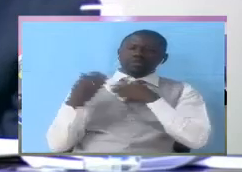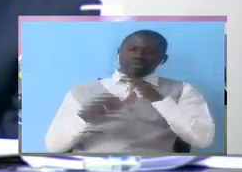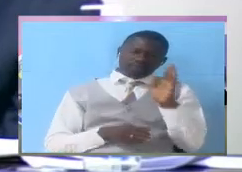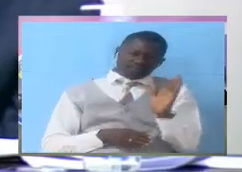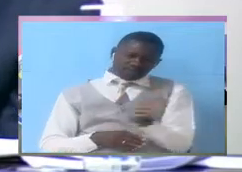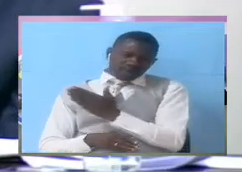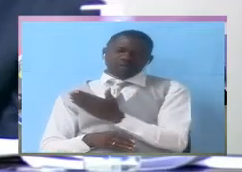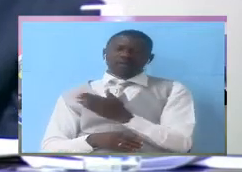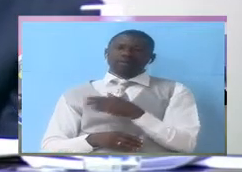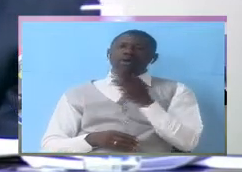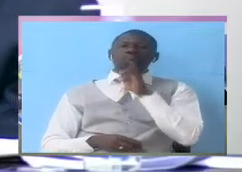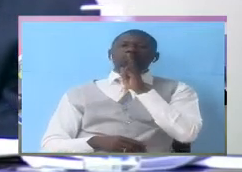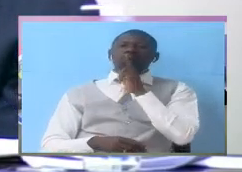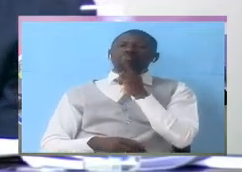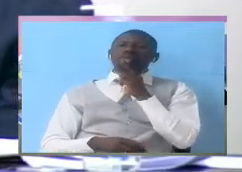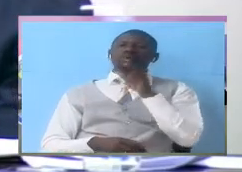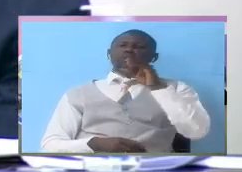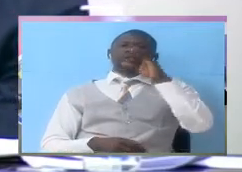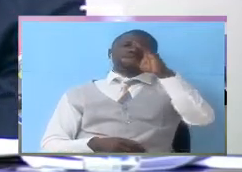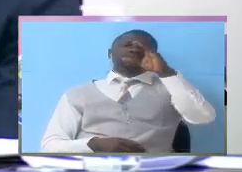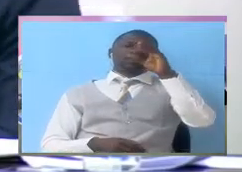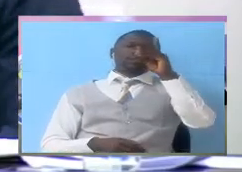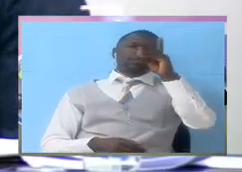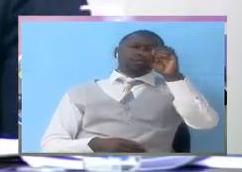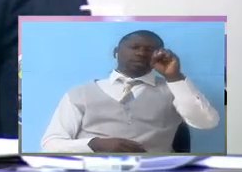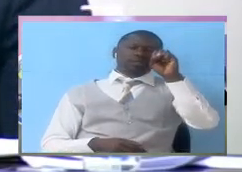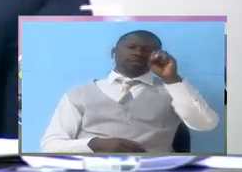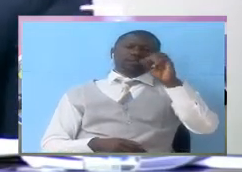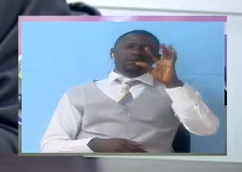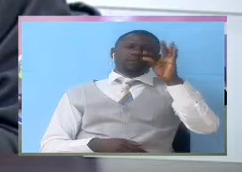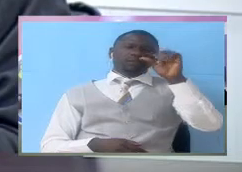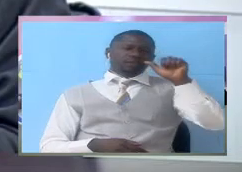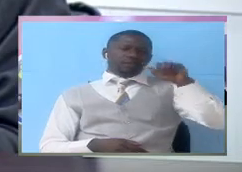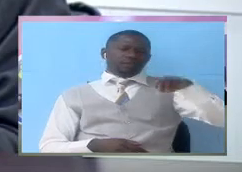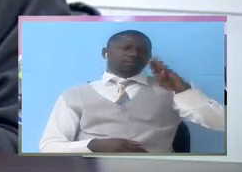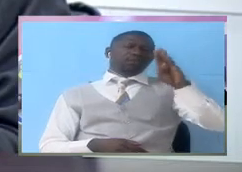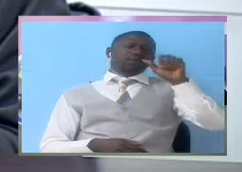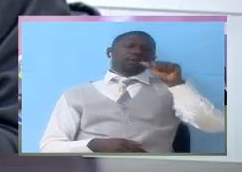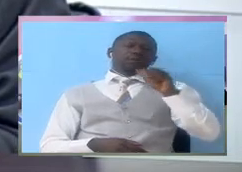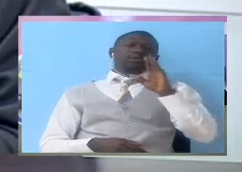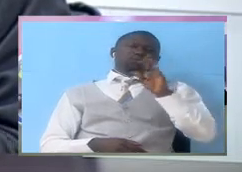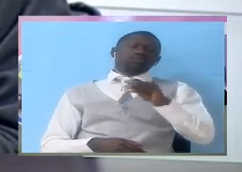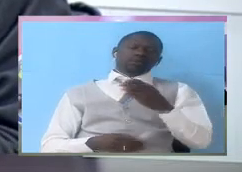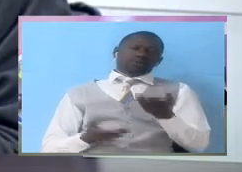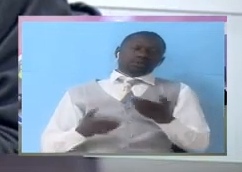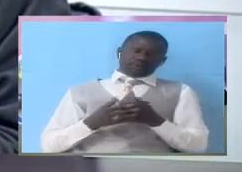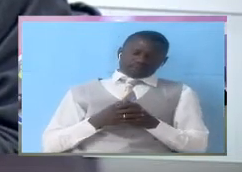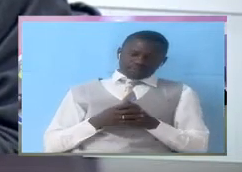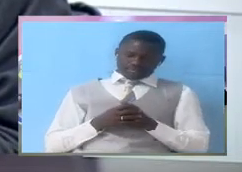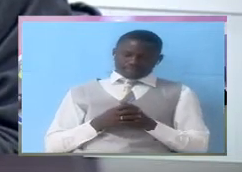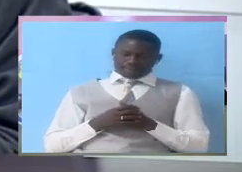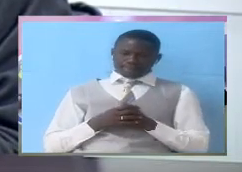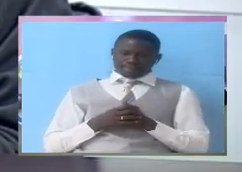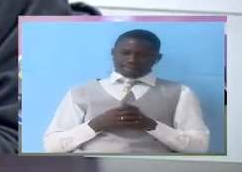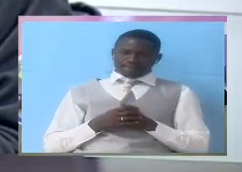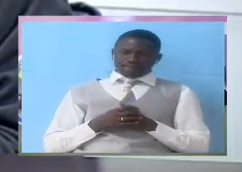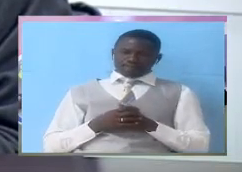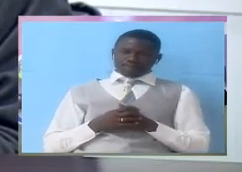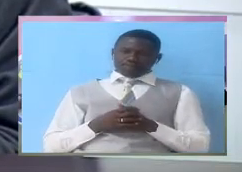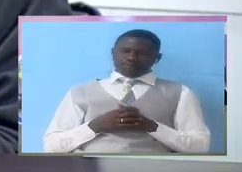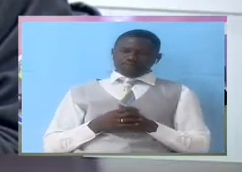by the then CDS. Dinañ ñëw ci mbir moomu ñu laal ñaari fan moy benn bi jokko bi nga xamne yaang ko am ak ñi nekk ci panel